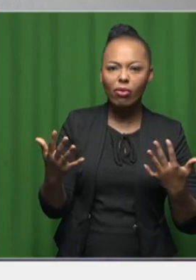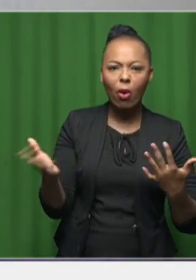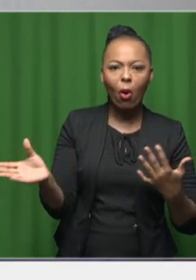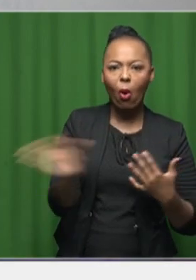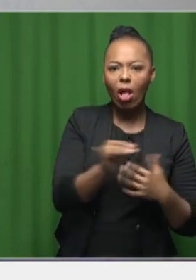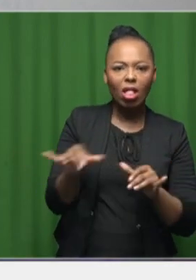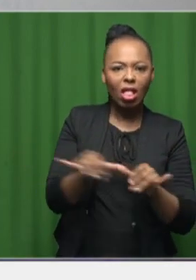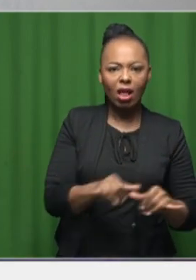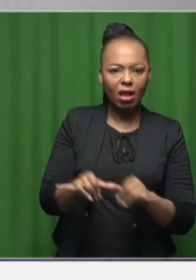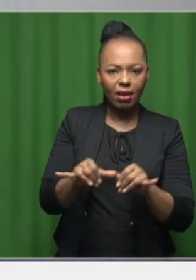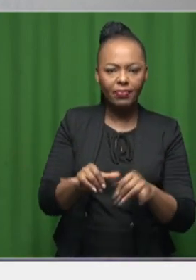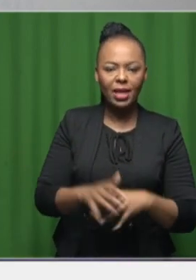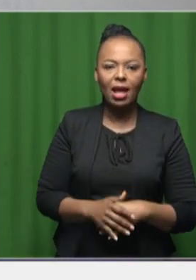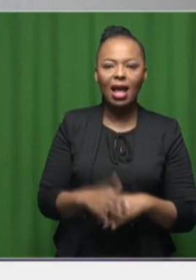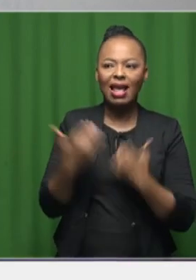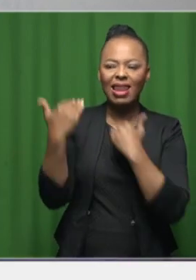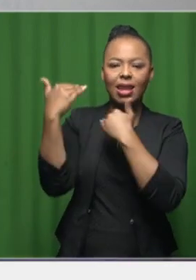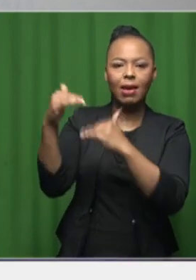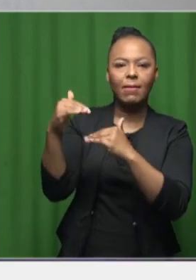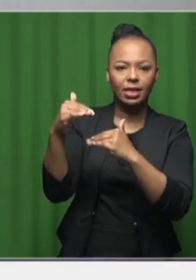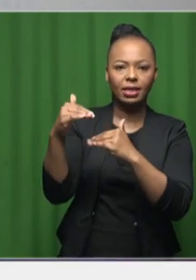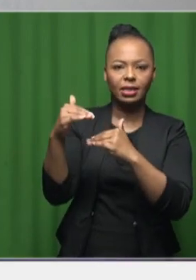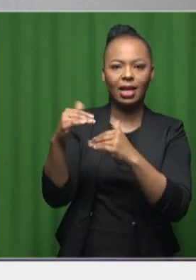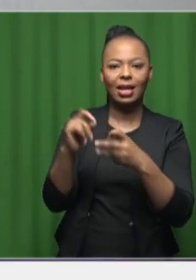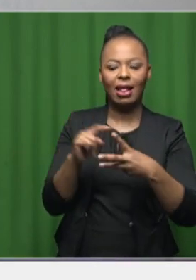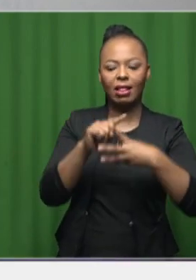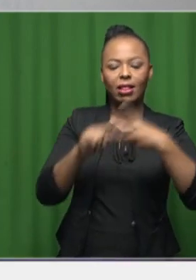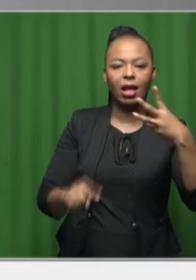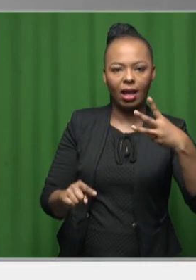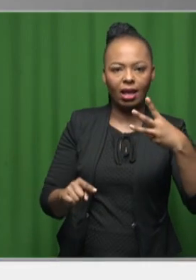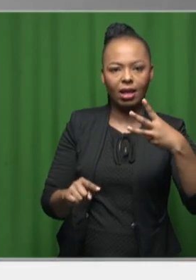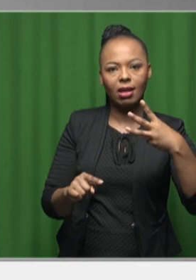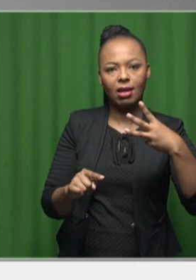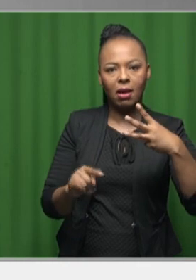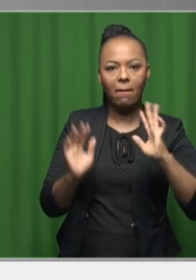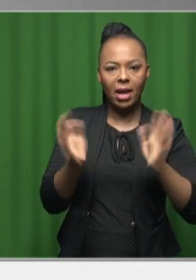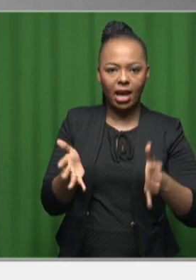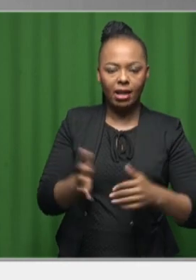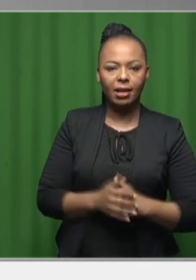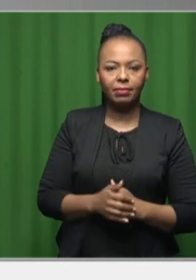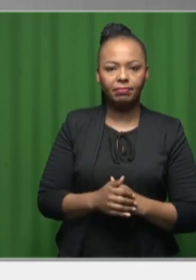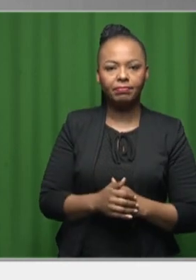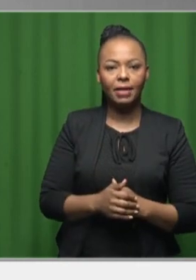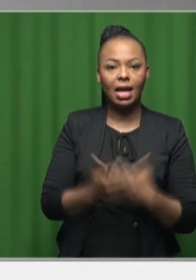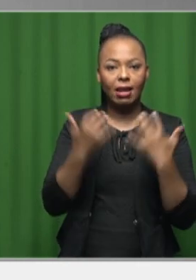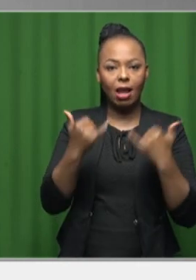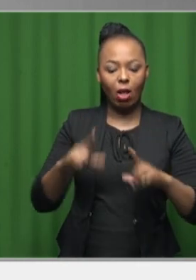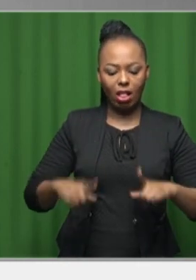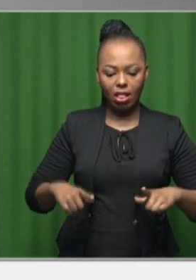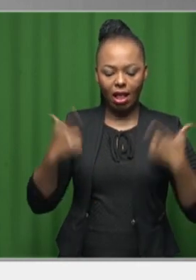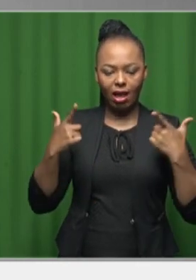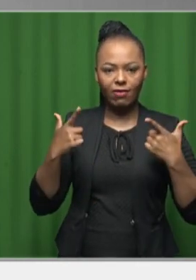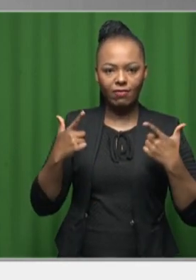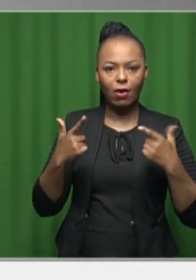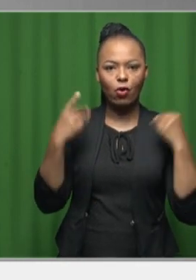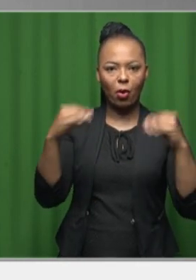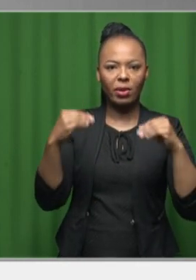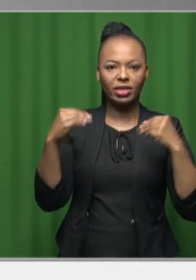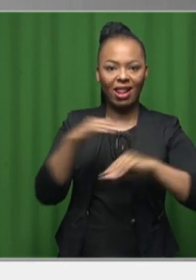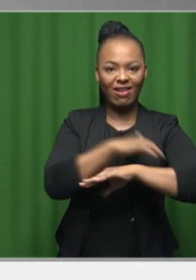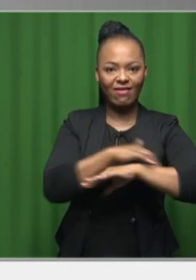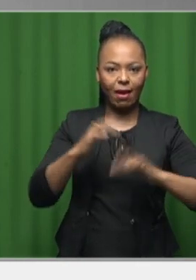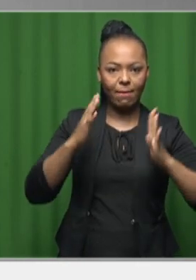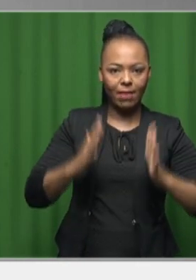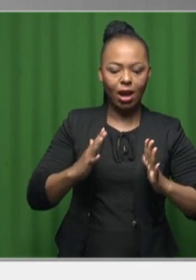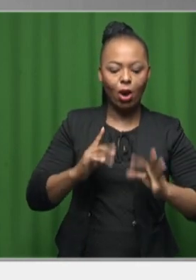For now, it is limited to three categories of farmers. Our large-scale commercial farmers who qualify for